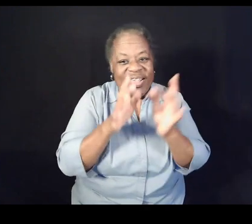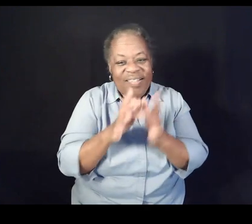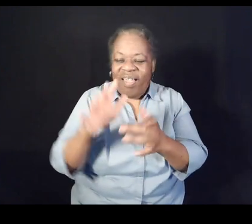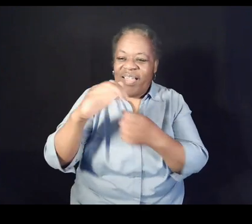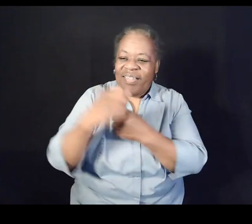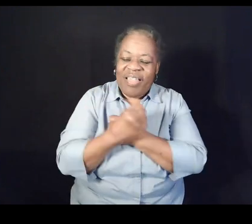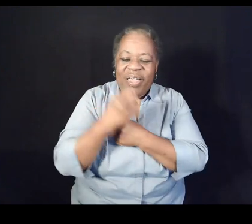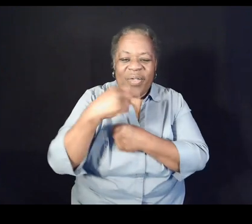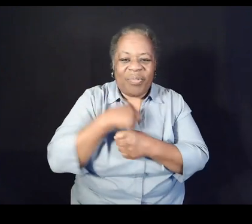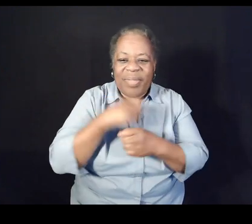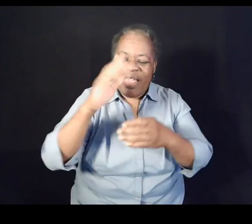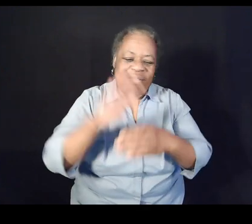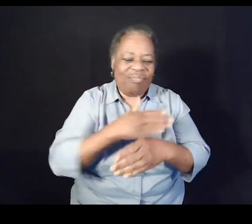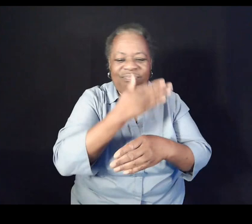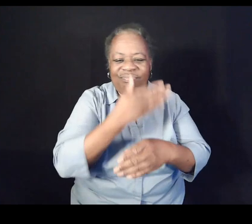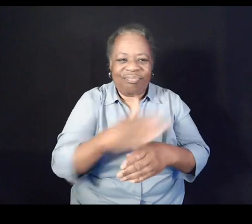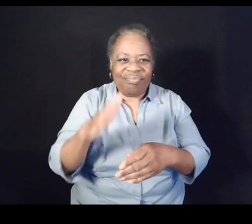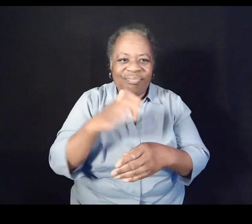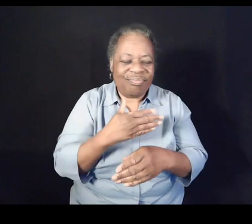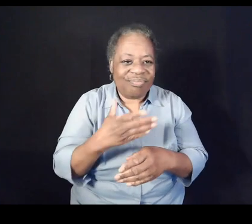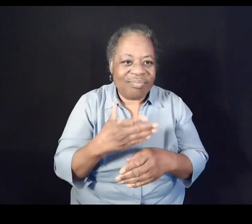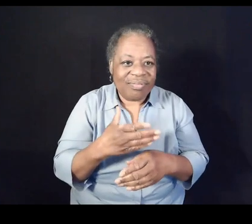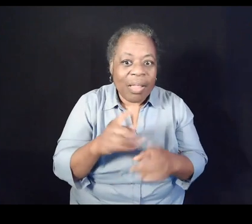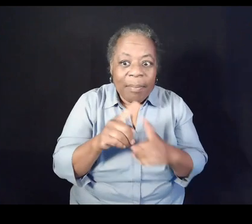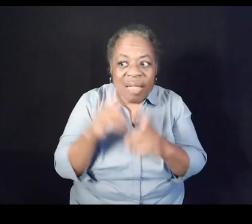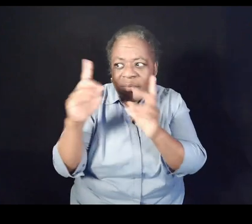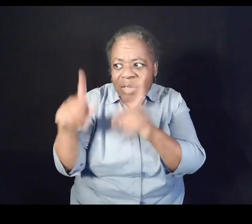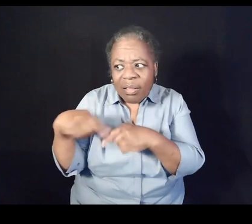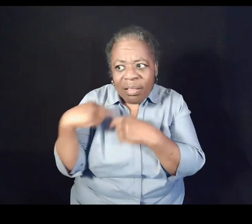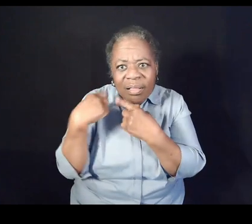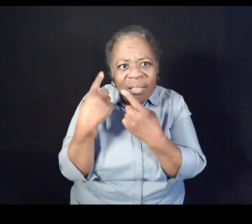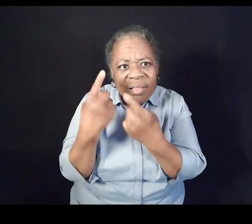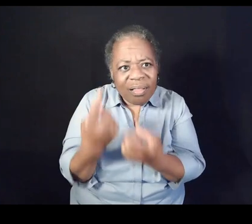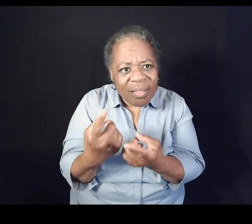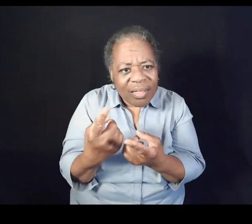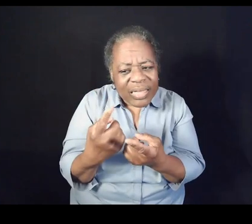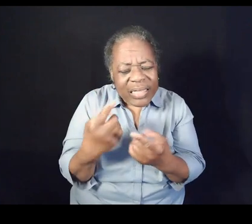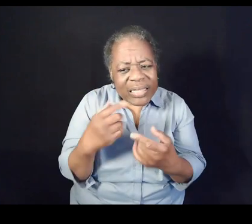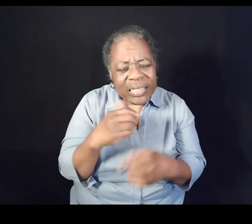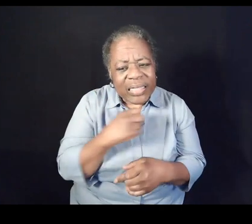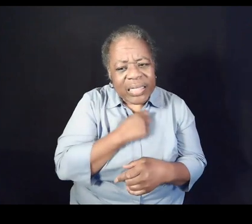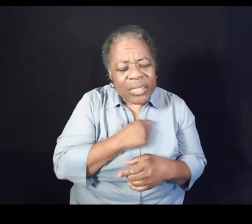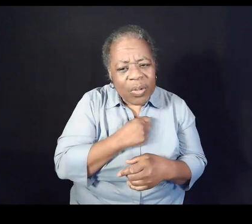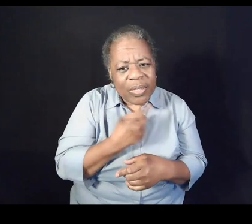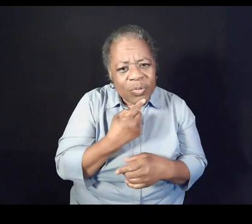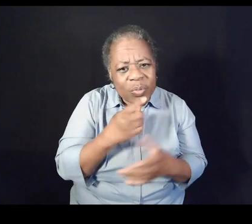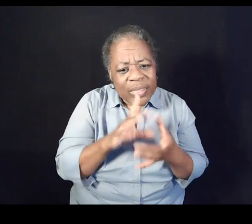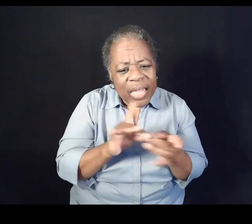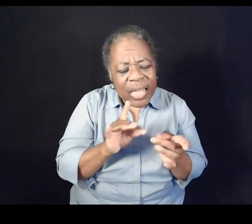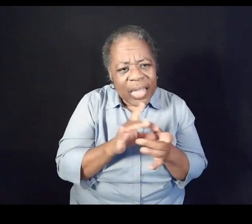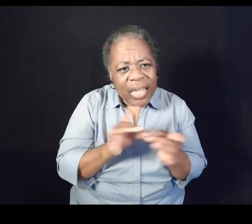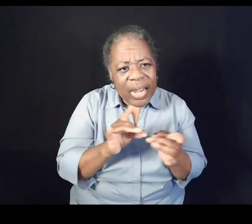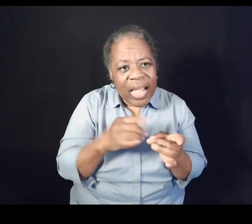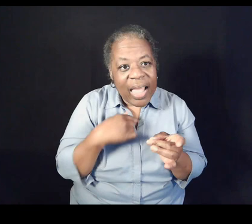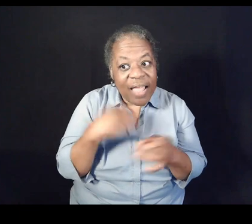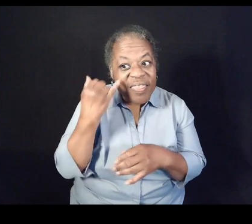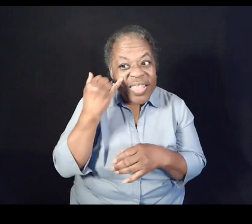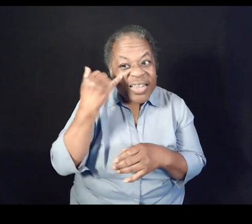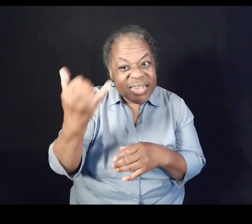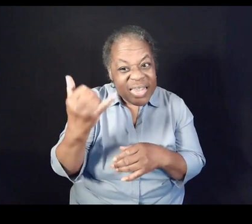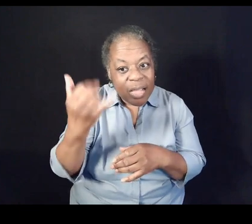meant. But for a long time, I'm afraid, I had the idea that God loved some of